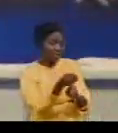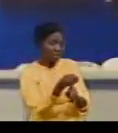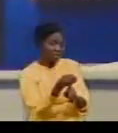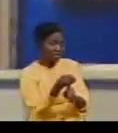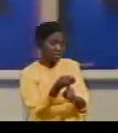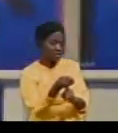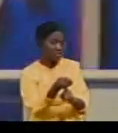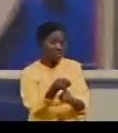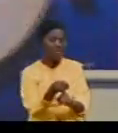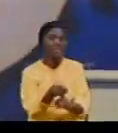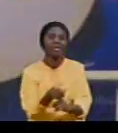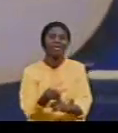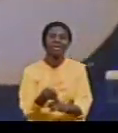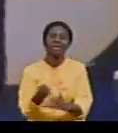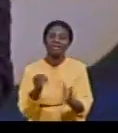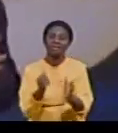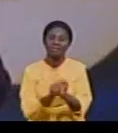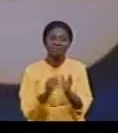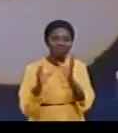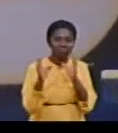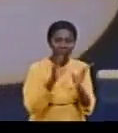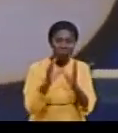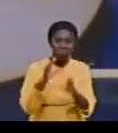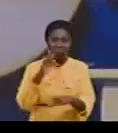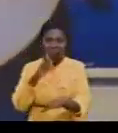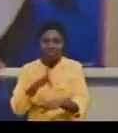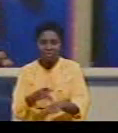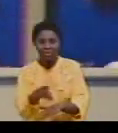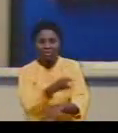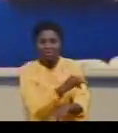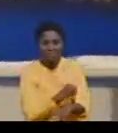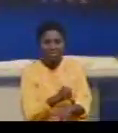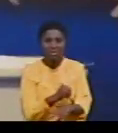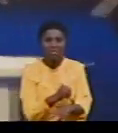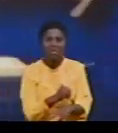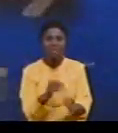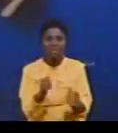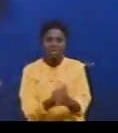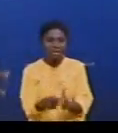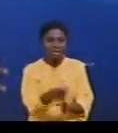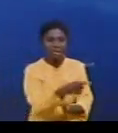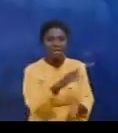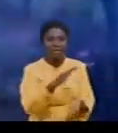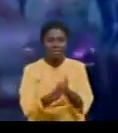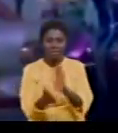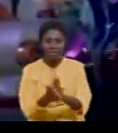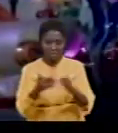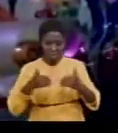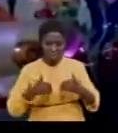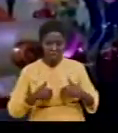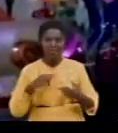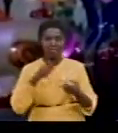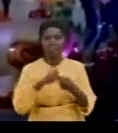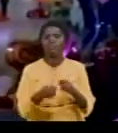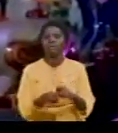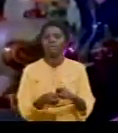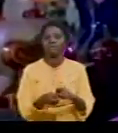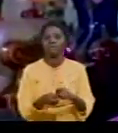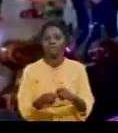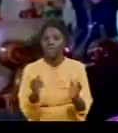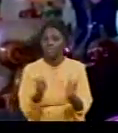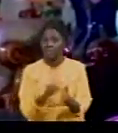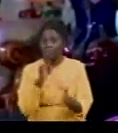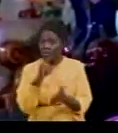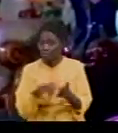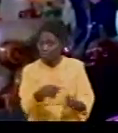interacts with them, interplays with them, that they have a problem. That's what they